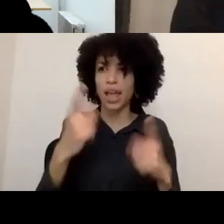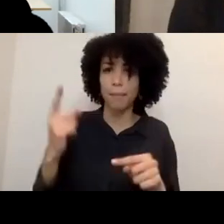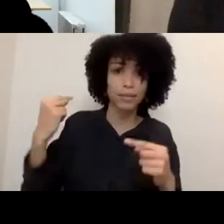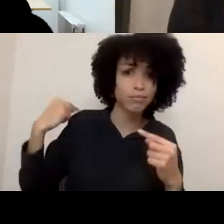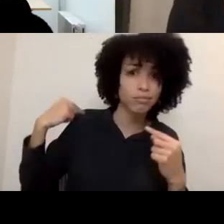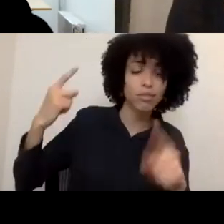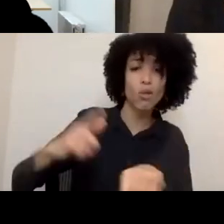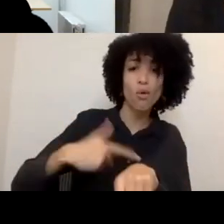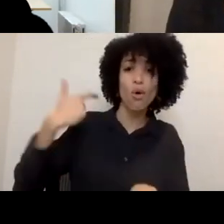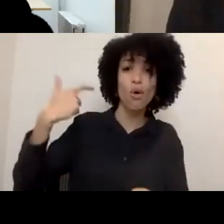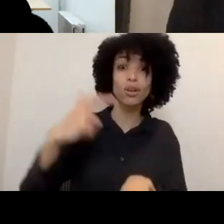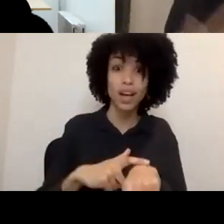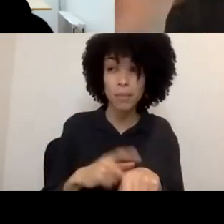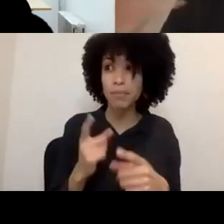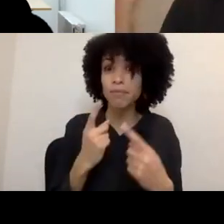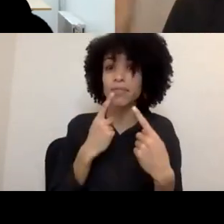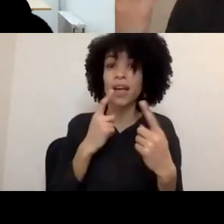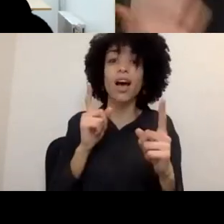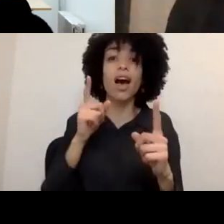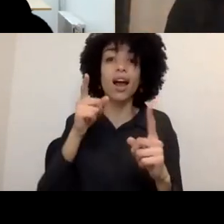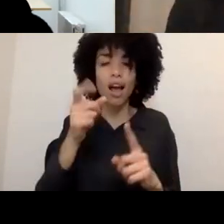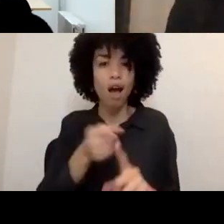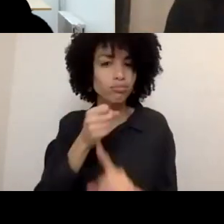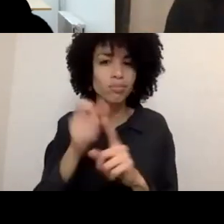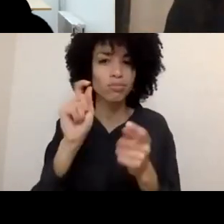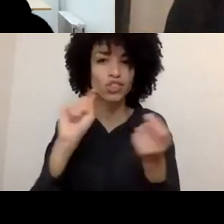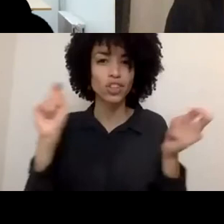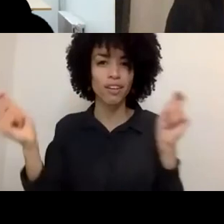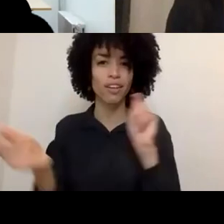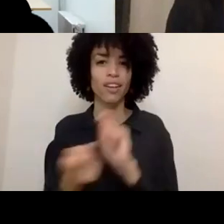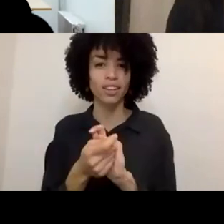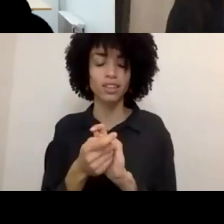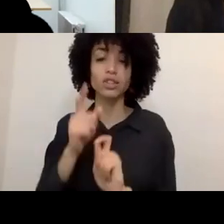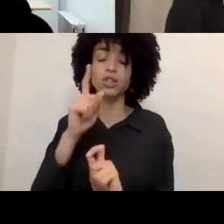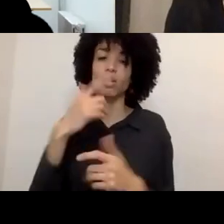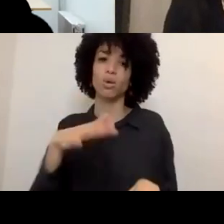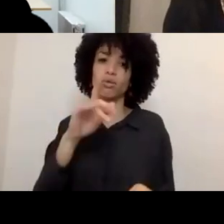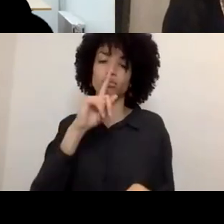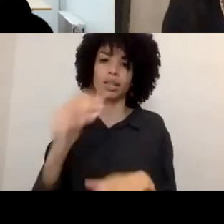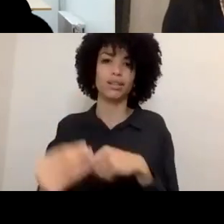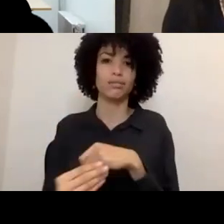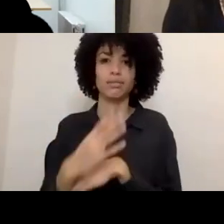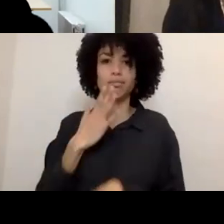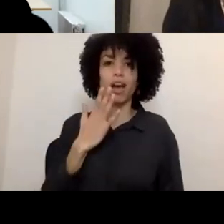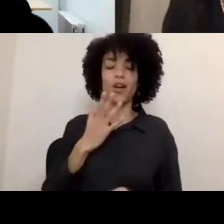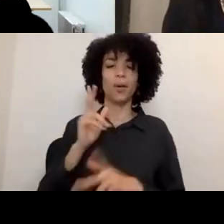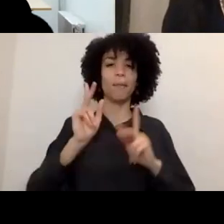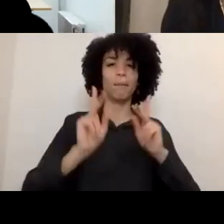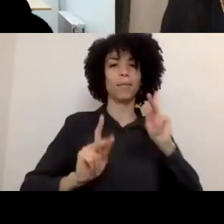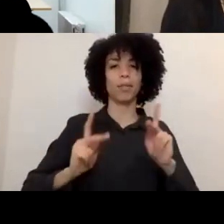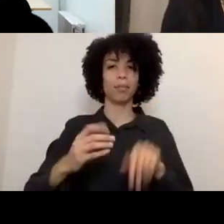of this country. And so we are really inspired, on my team at least, by all of that people power work and